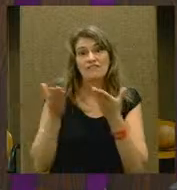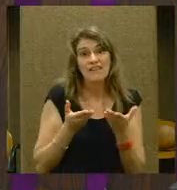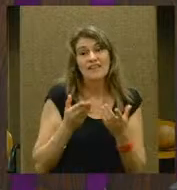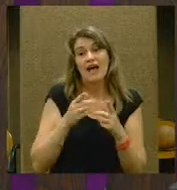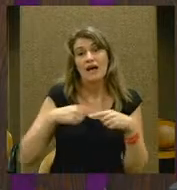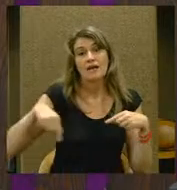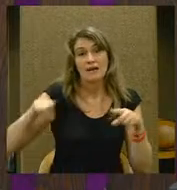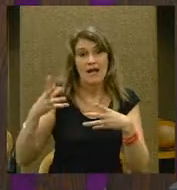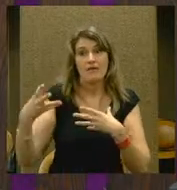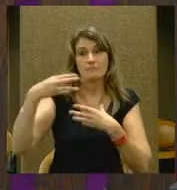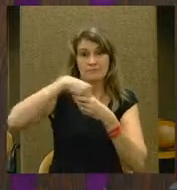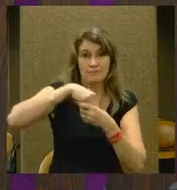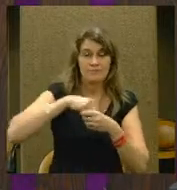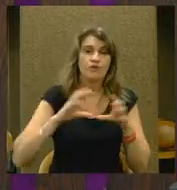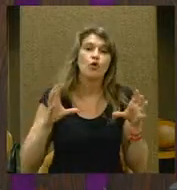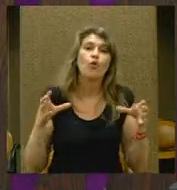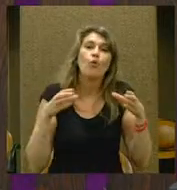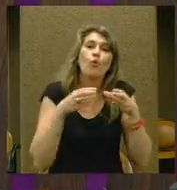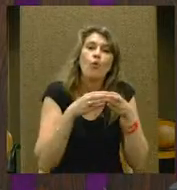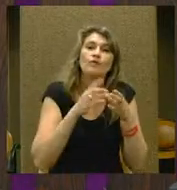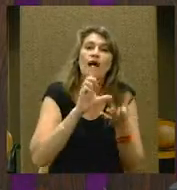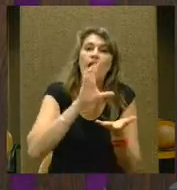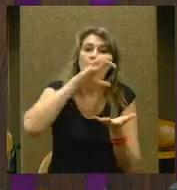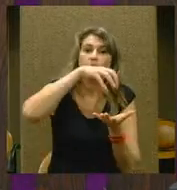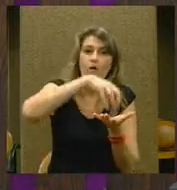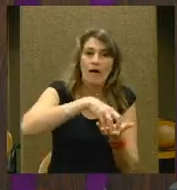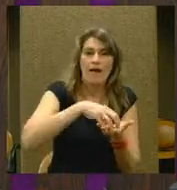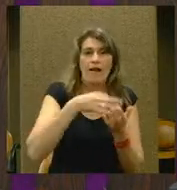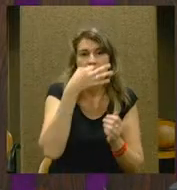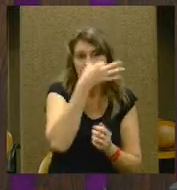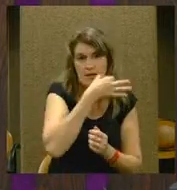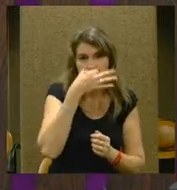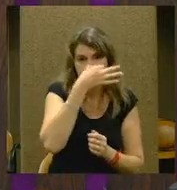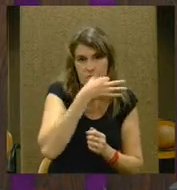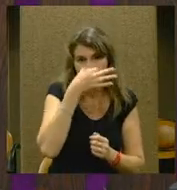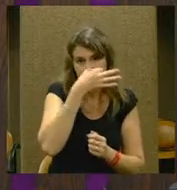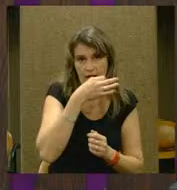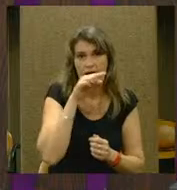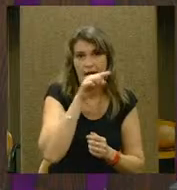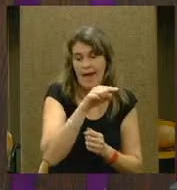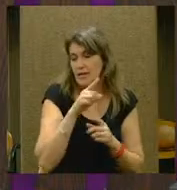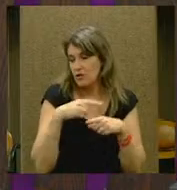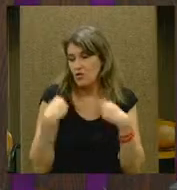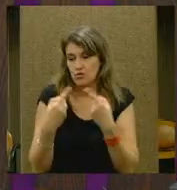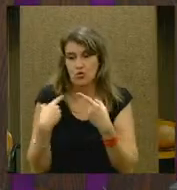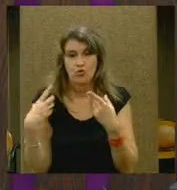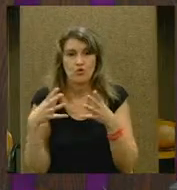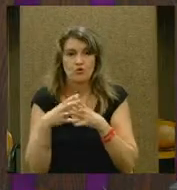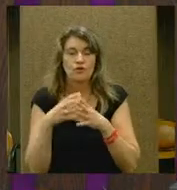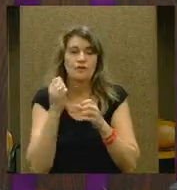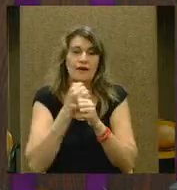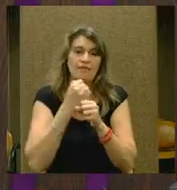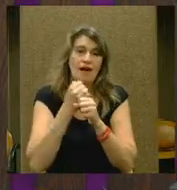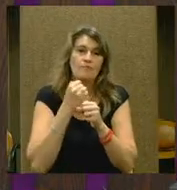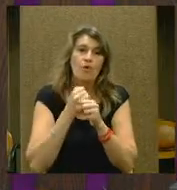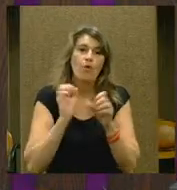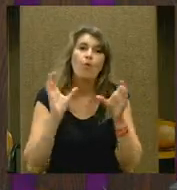invite all of them to be part of the local councils of drugs with this strategy that we are